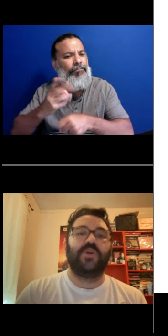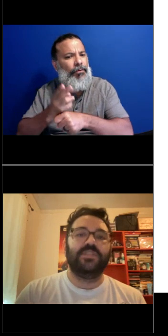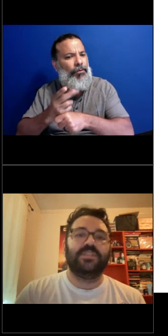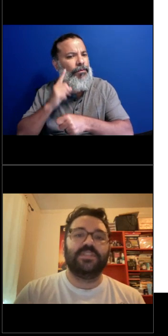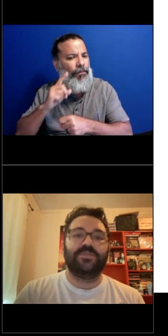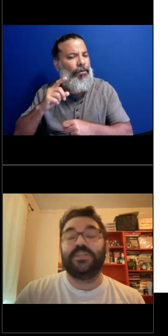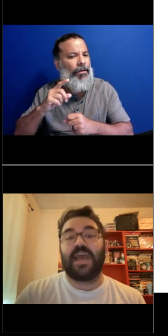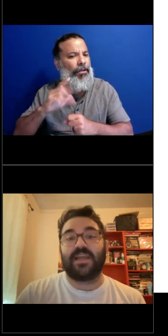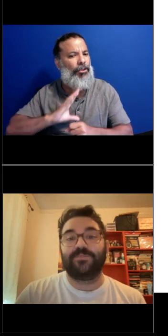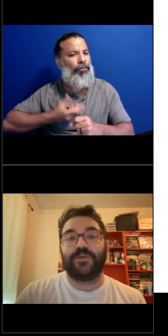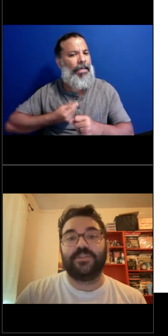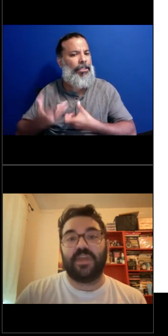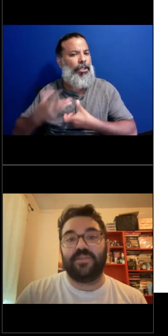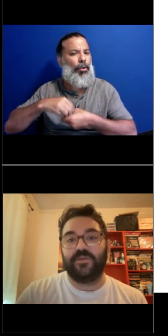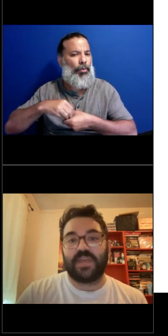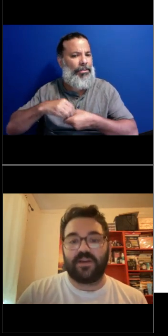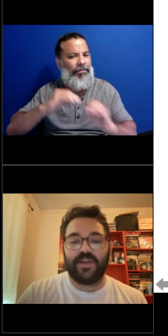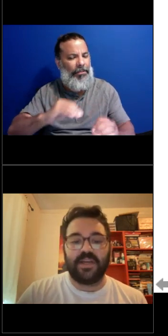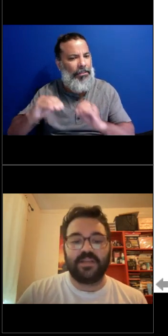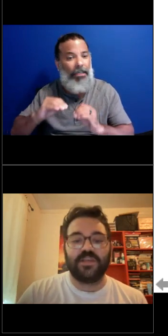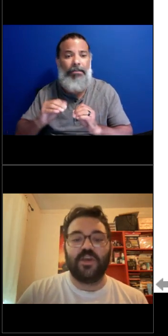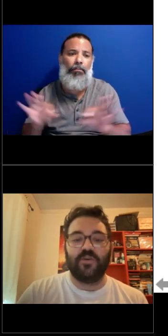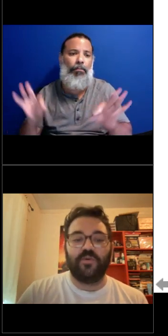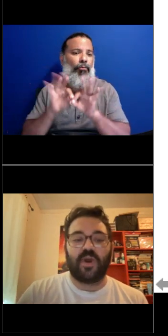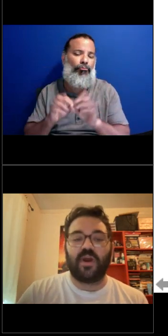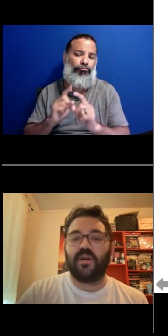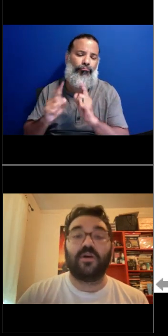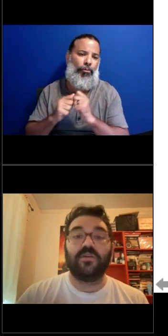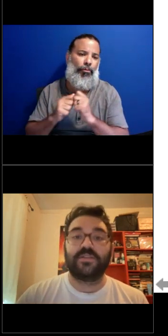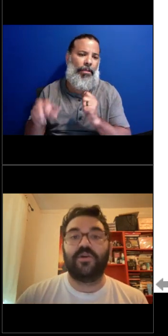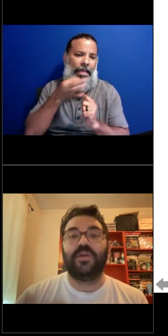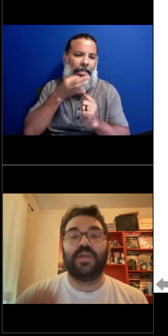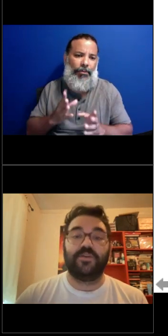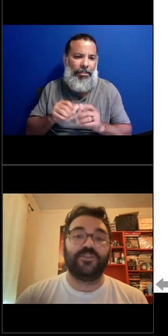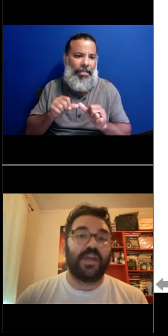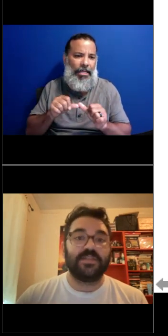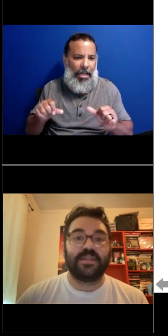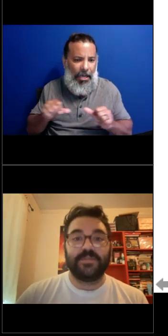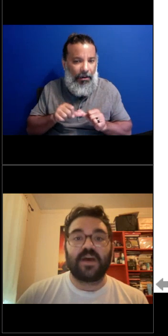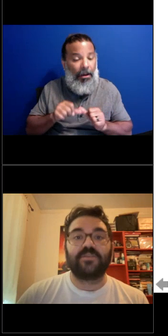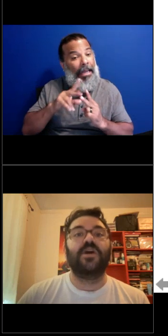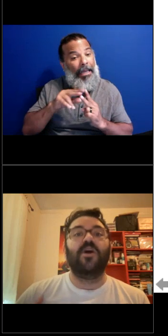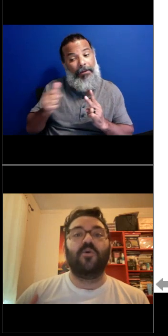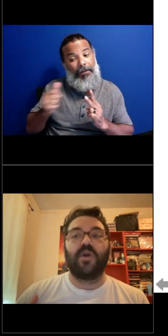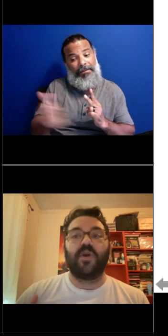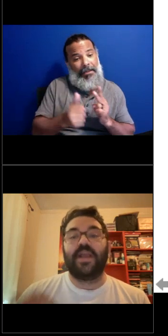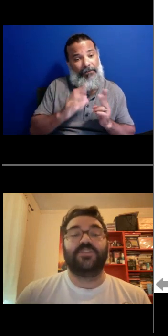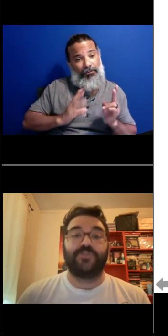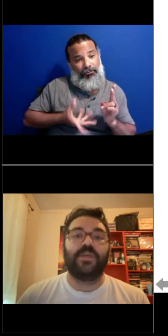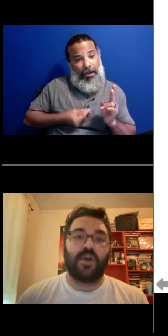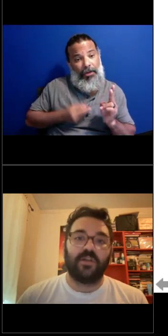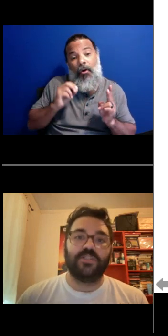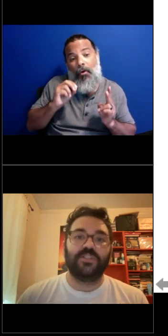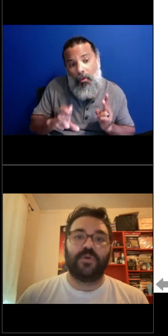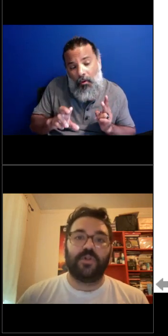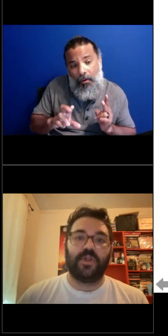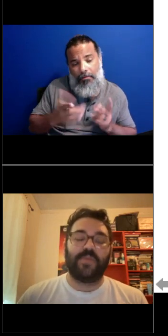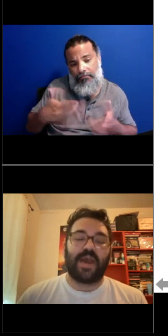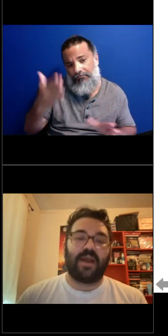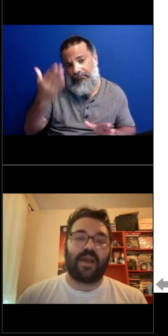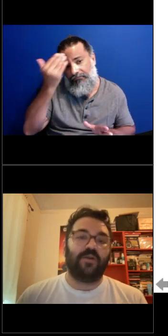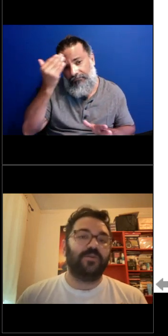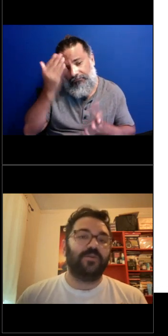really important to speak to experts in those areas who are also either trans themselves or extremely